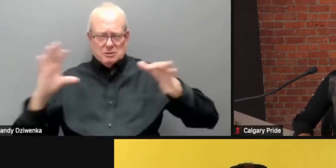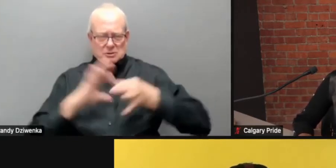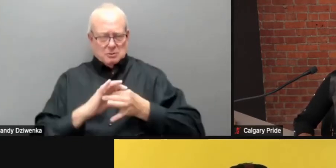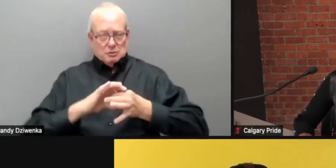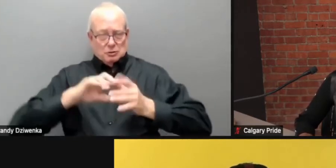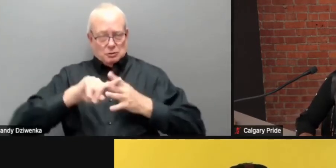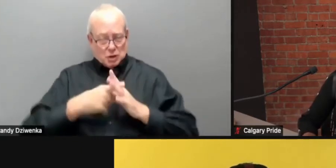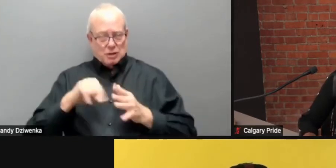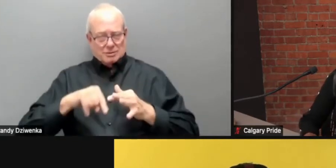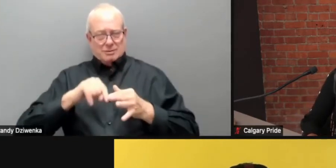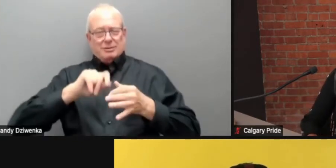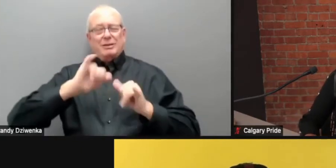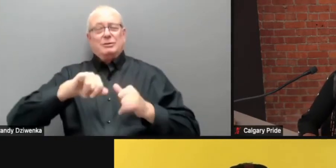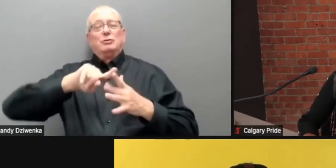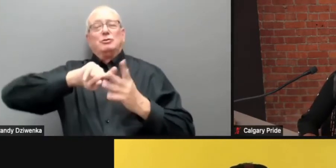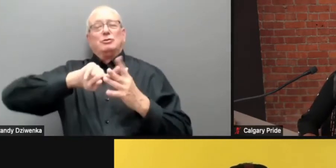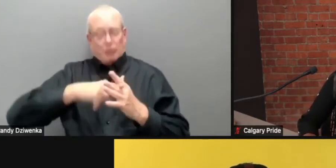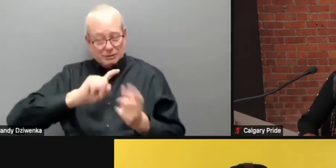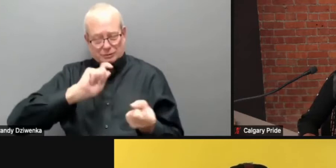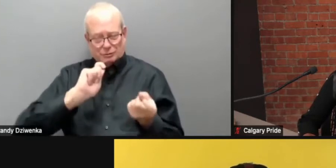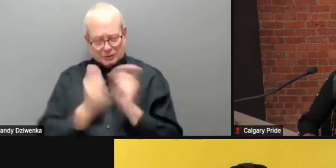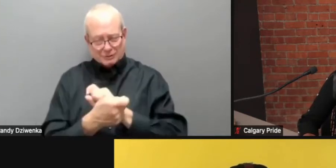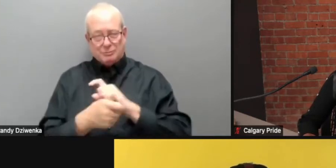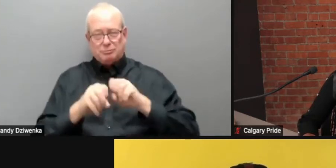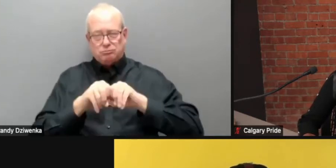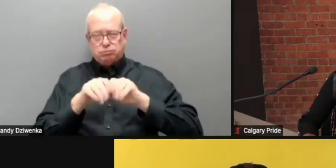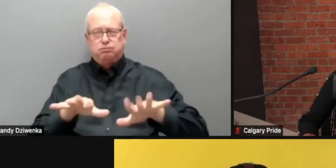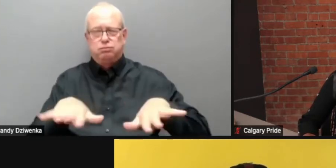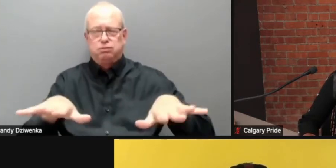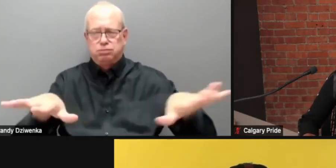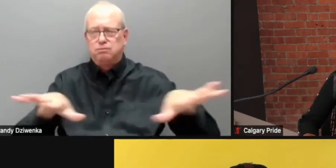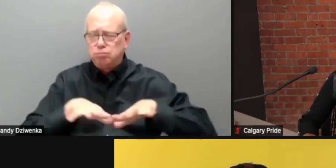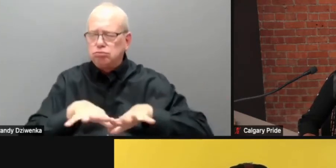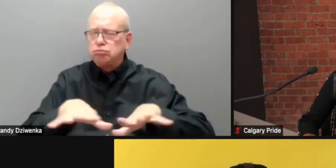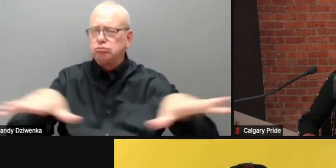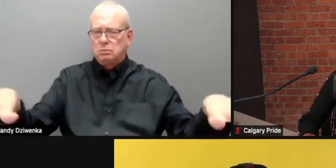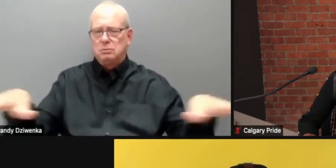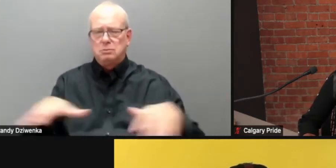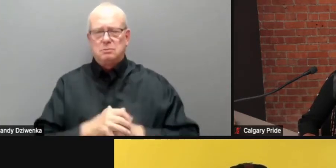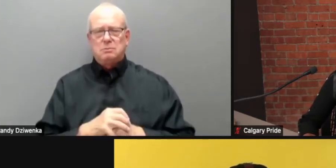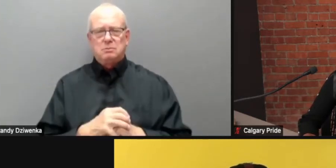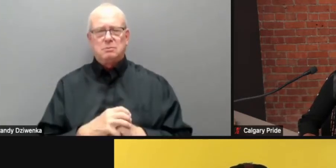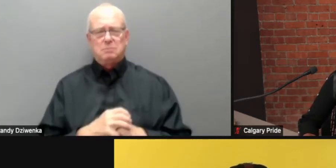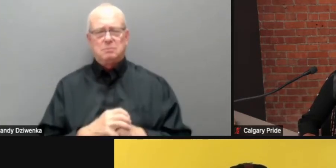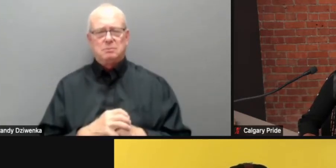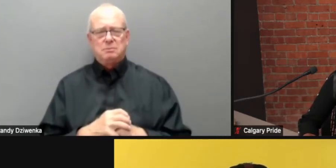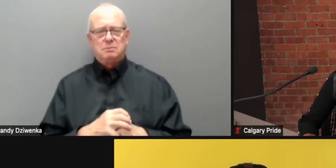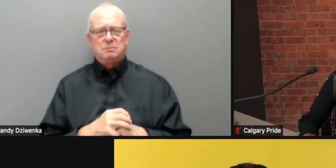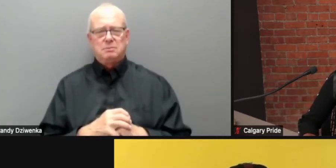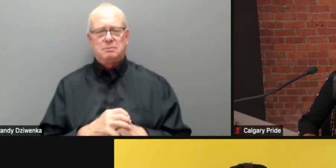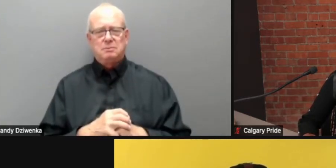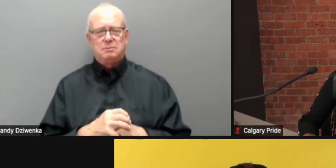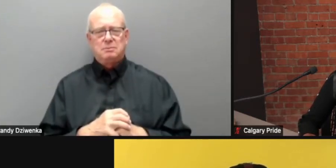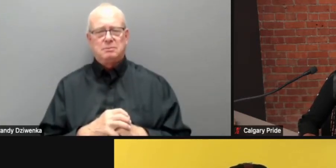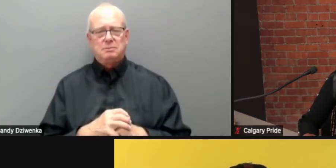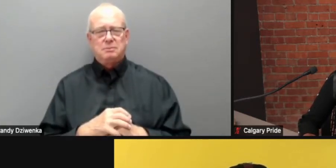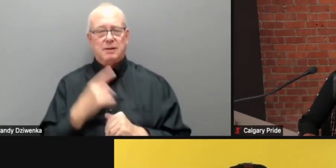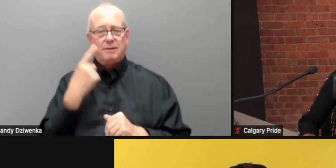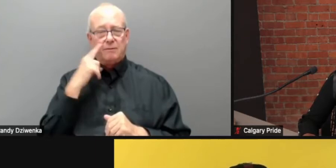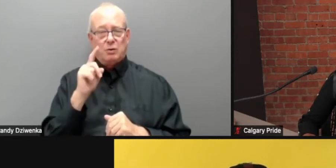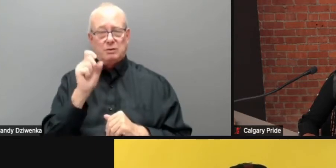South Asian community as a whole, where do you see the biggest issues around the